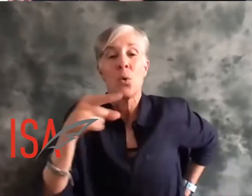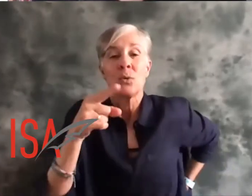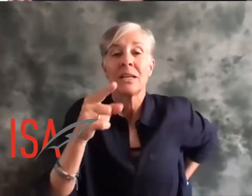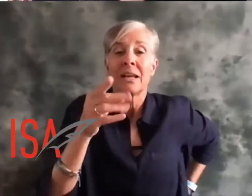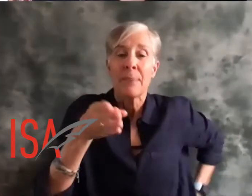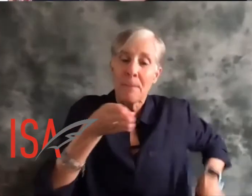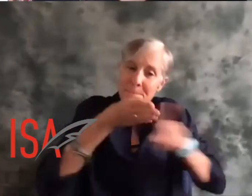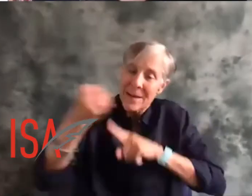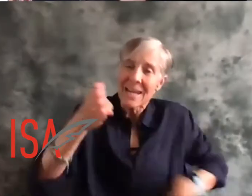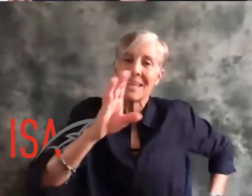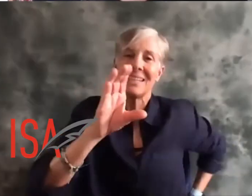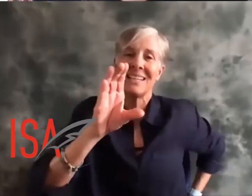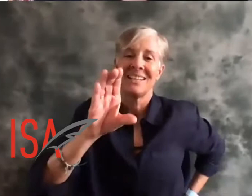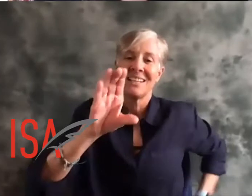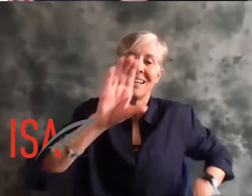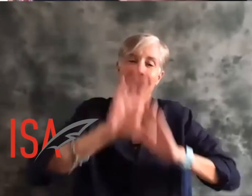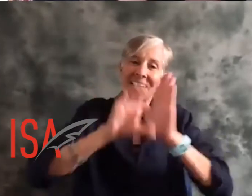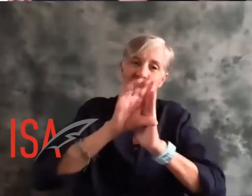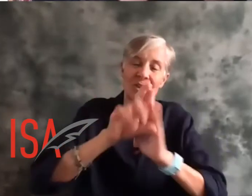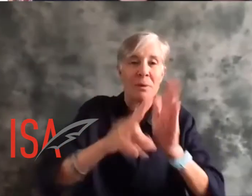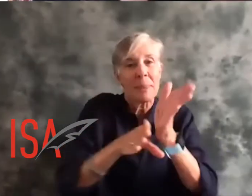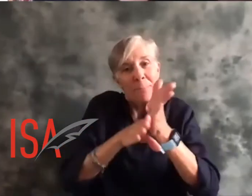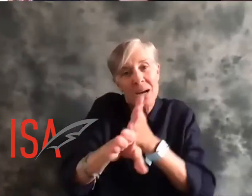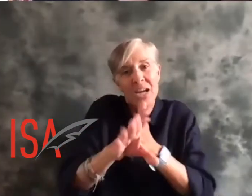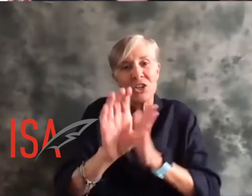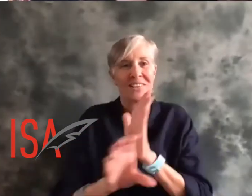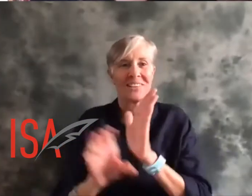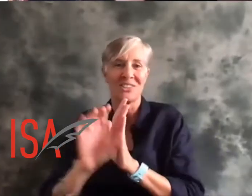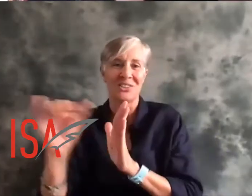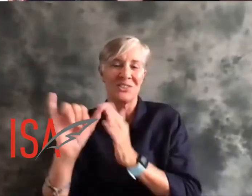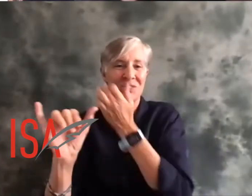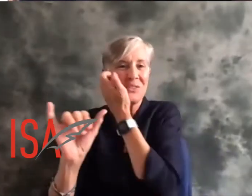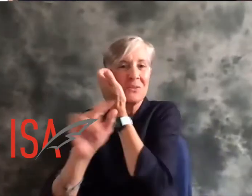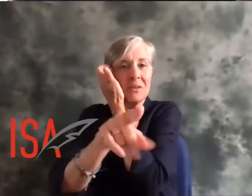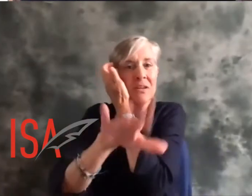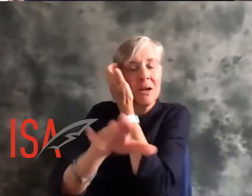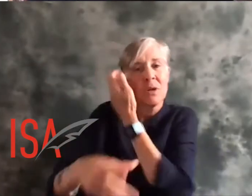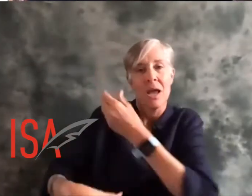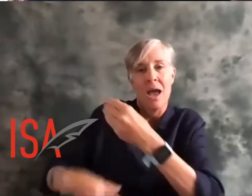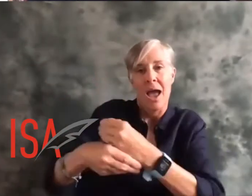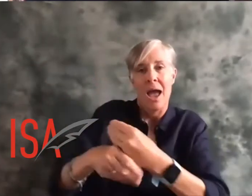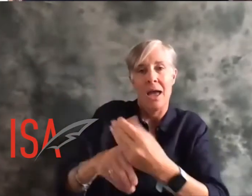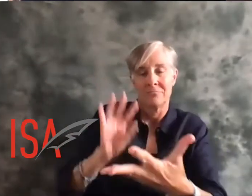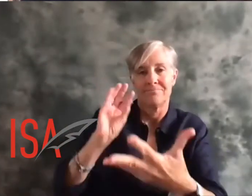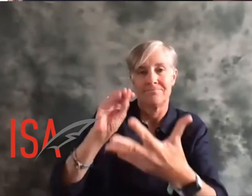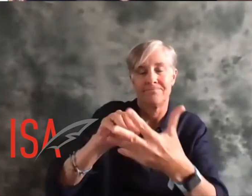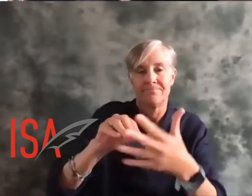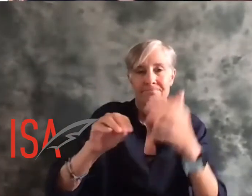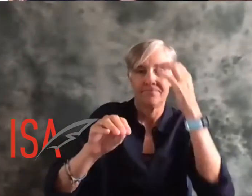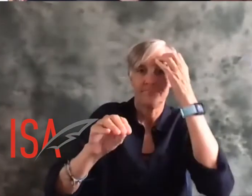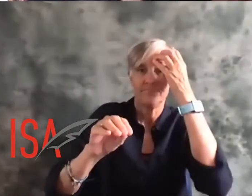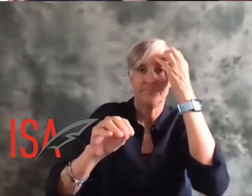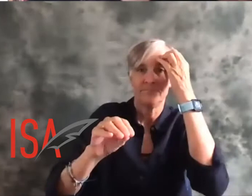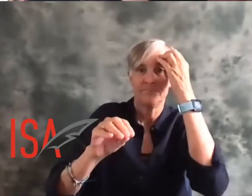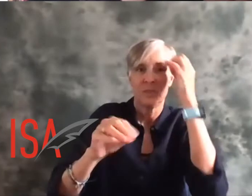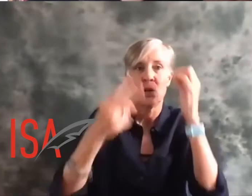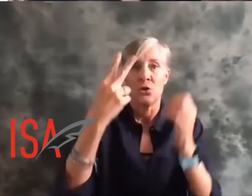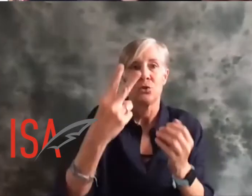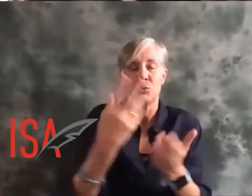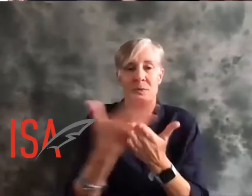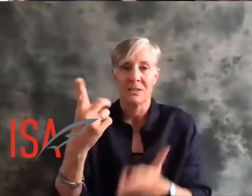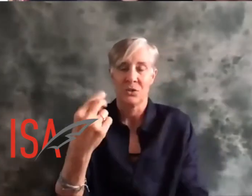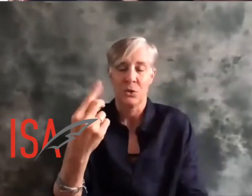characters, but those minor characters too. Let me toss a little bit in there, if I may. There are a couple ways you can go about